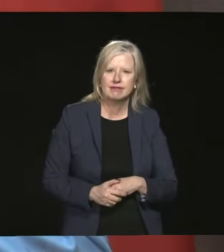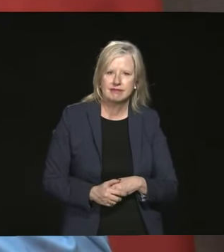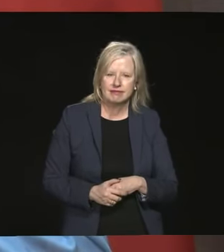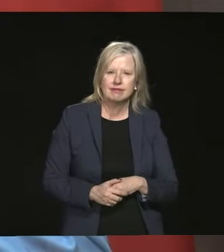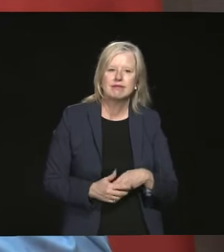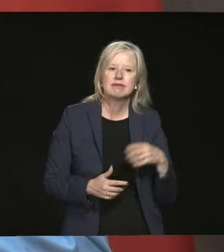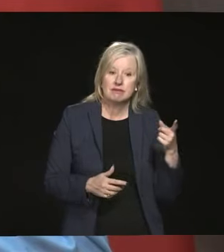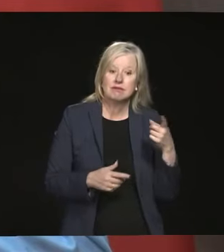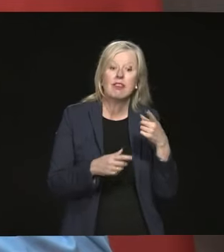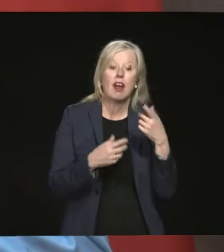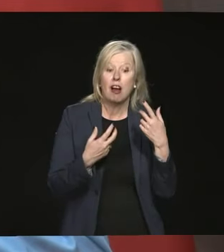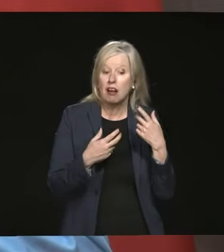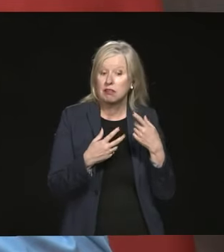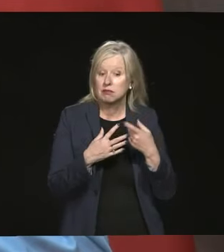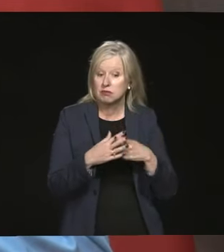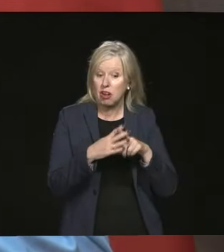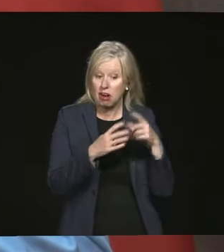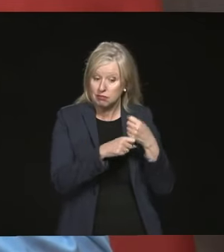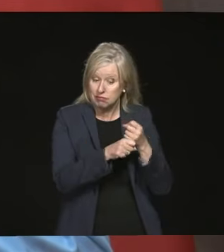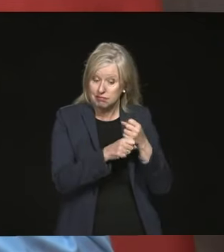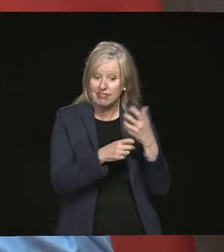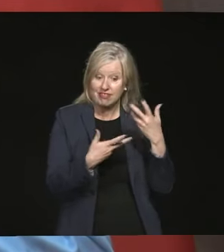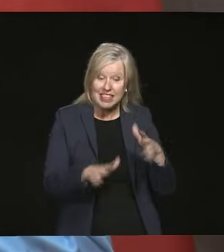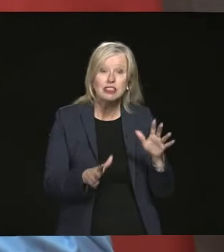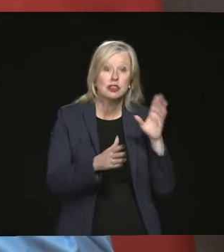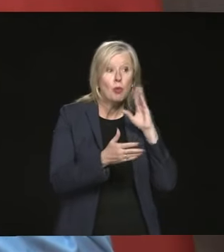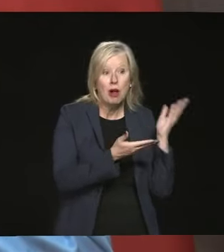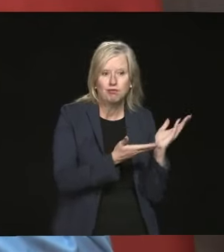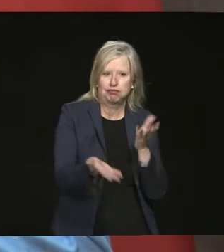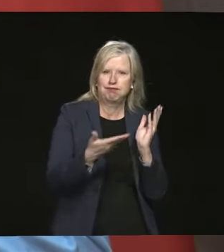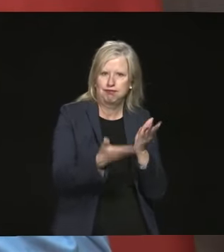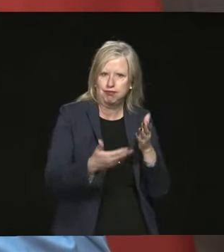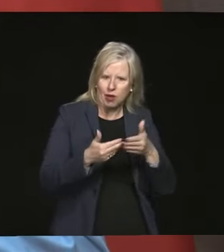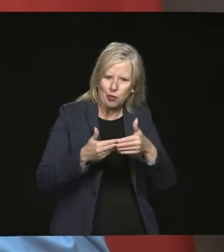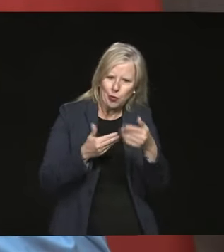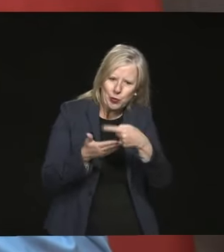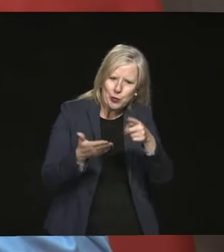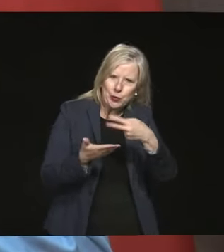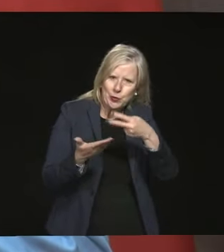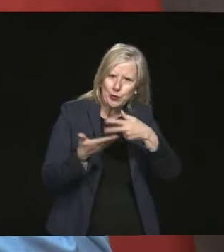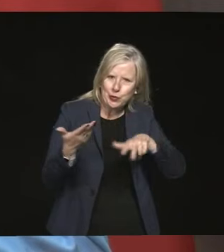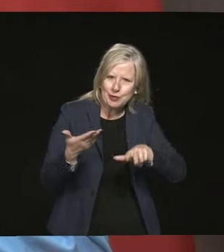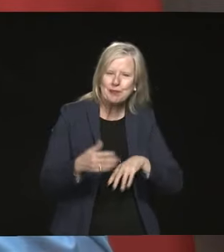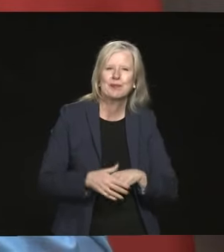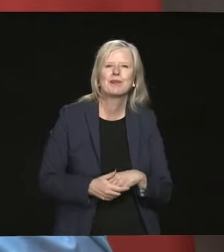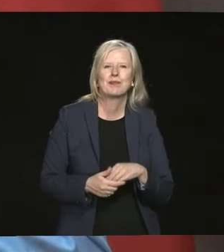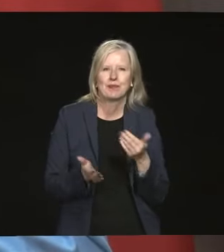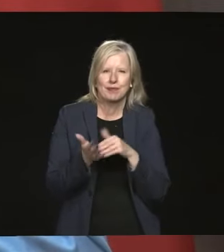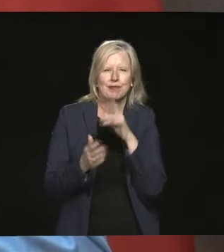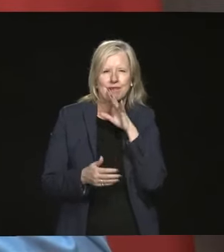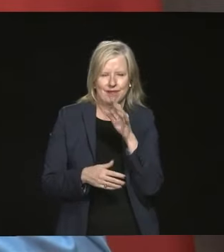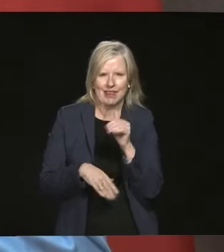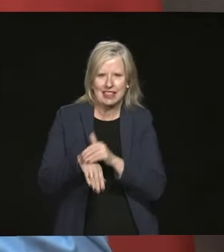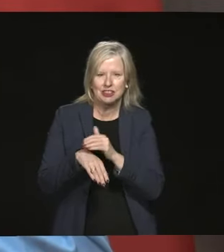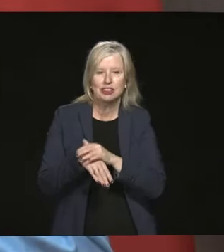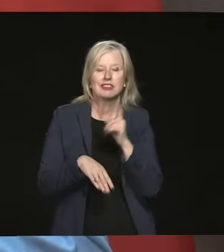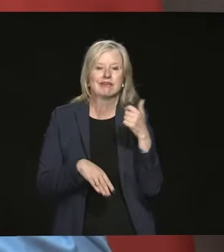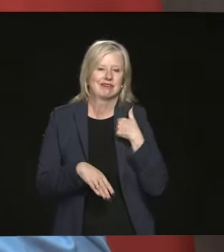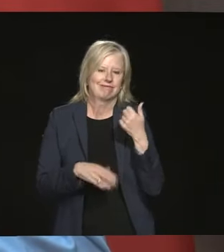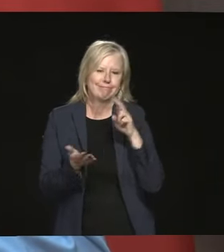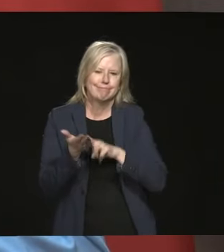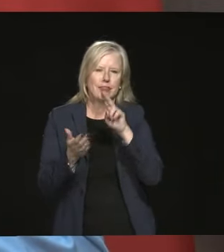delivered prochaines semaines. over the next few The weeks. government of Canada has signed a contract with Irving Oil, which has retooled parts